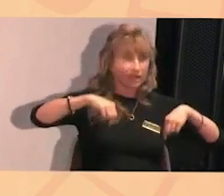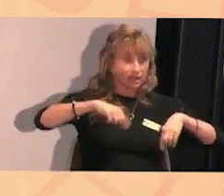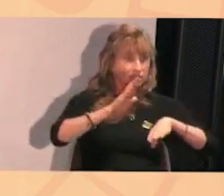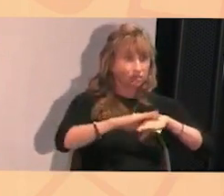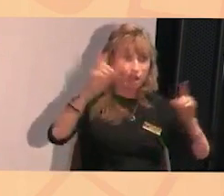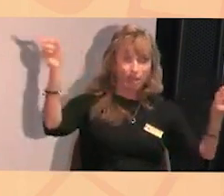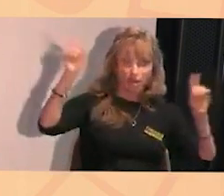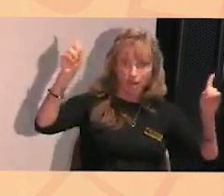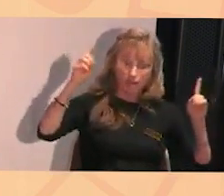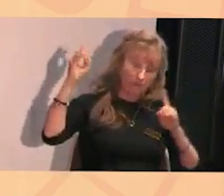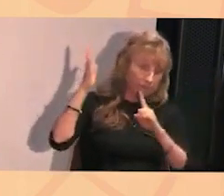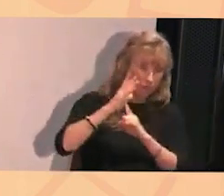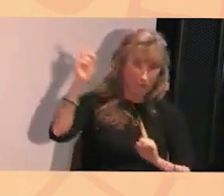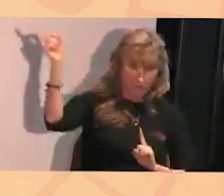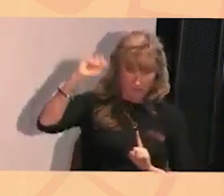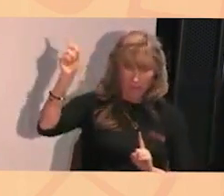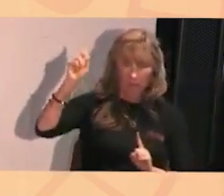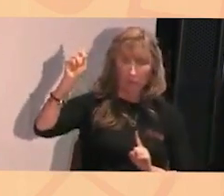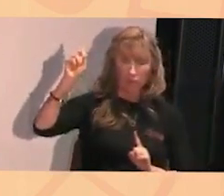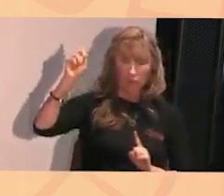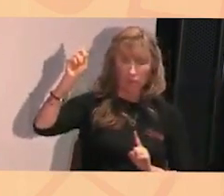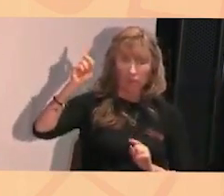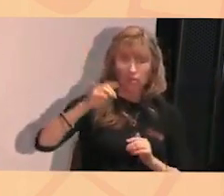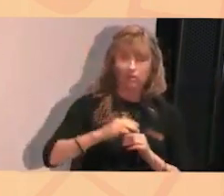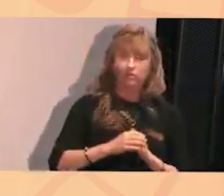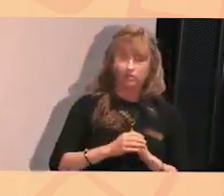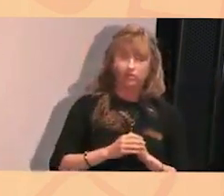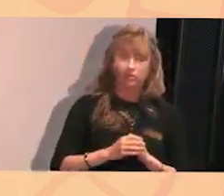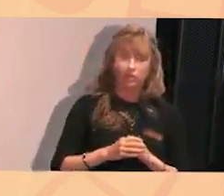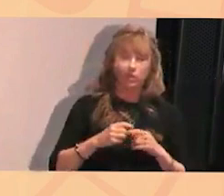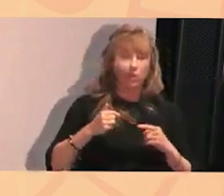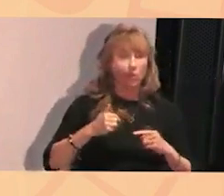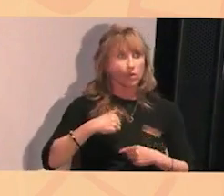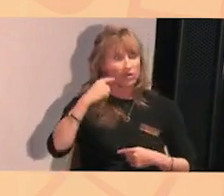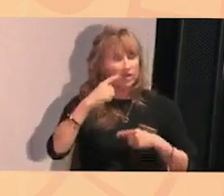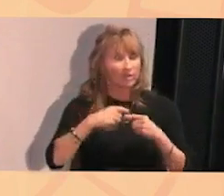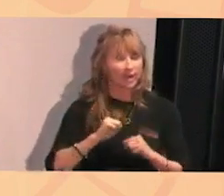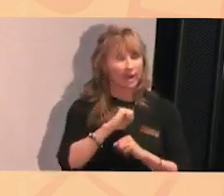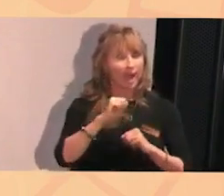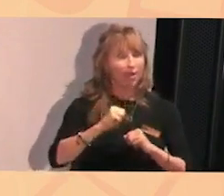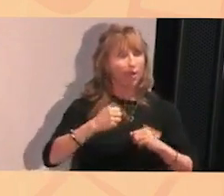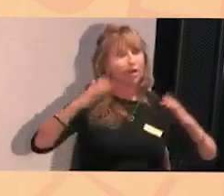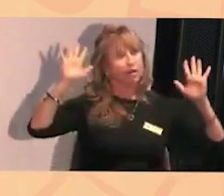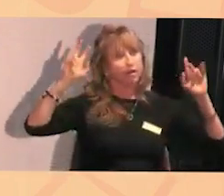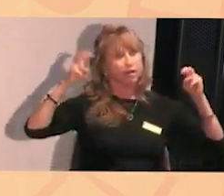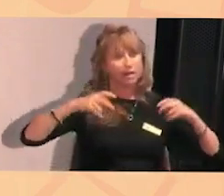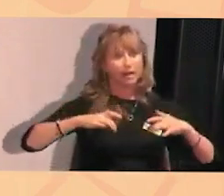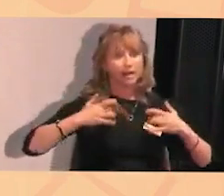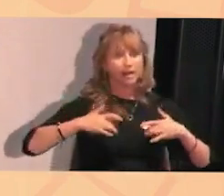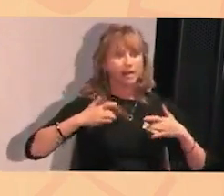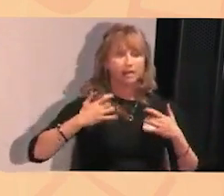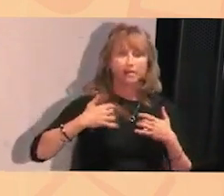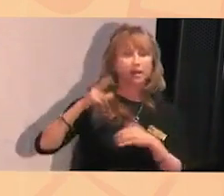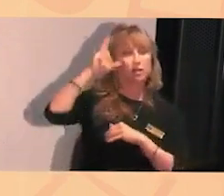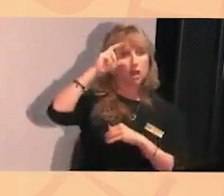We are at a point of, if you like, the loss of our living libraries who hold the traditional law and custom that bind us